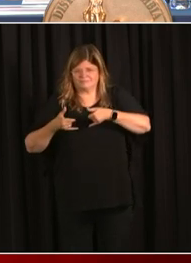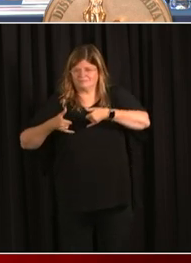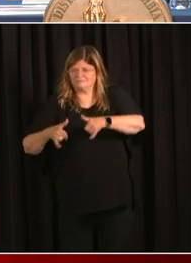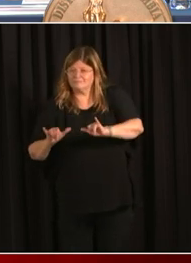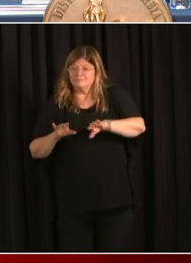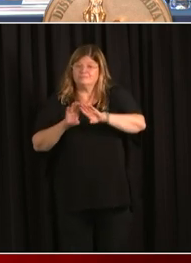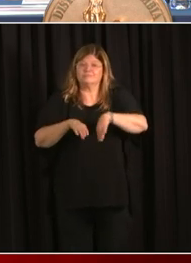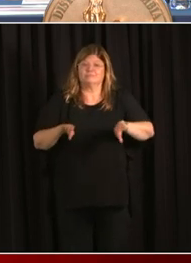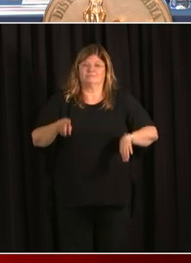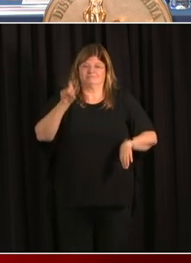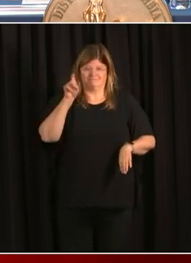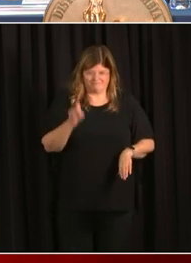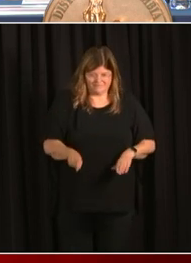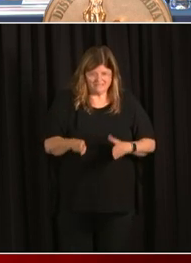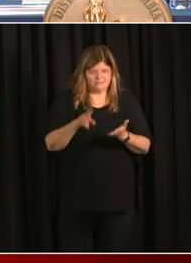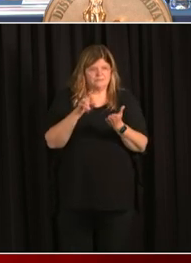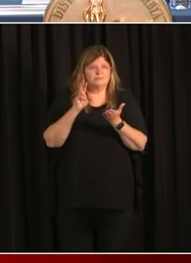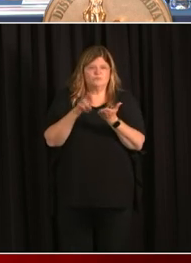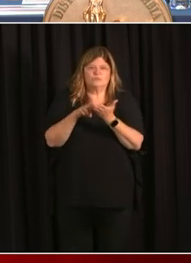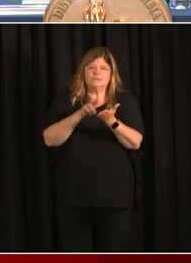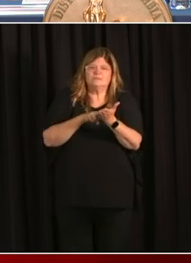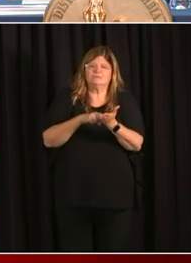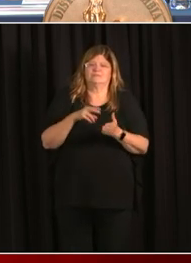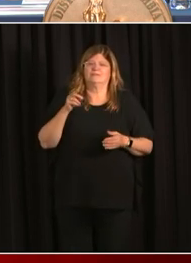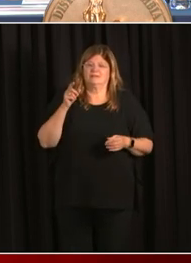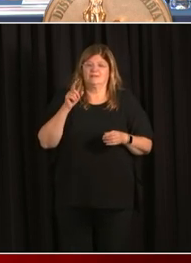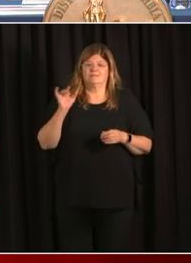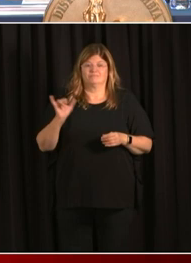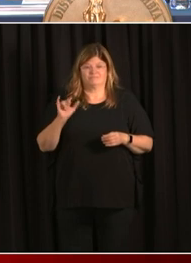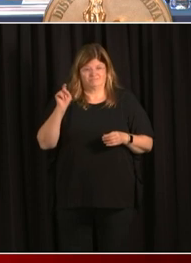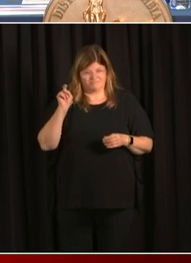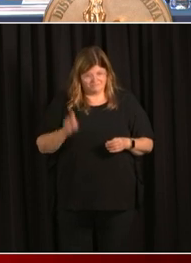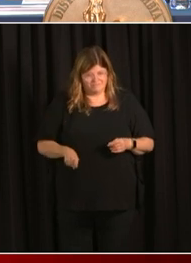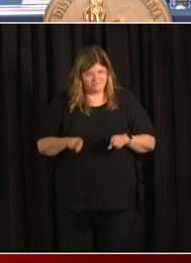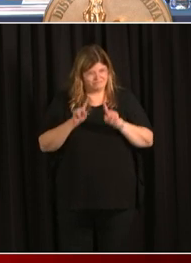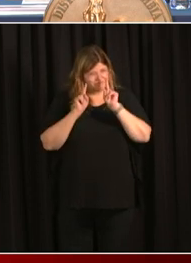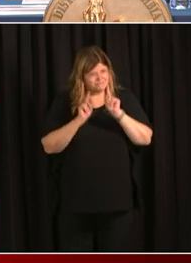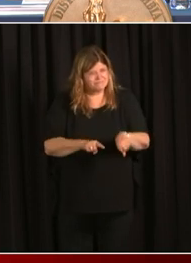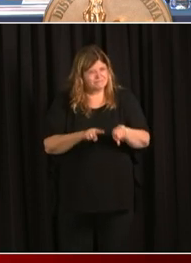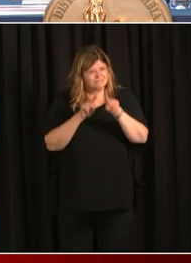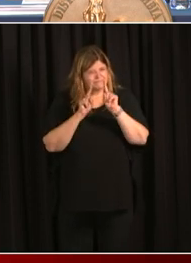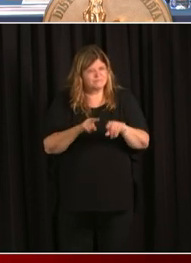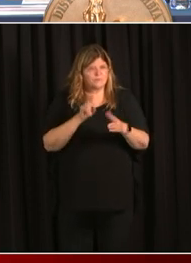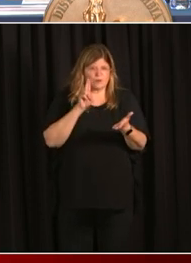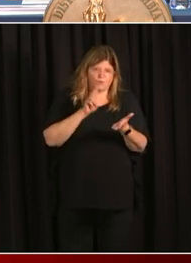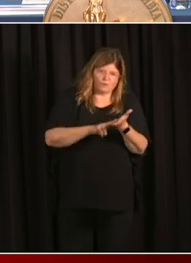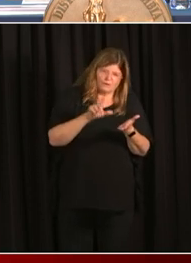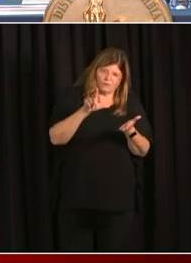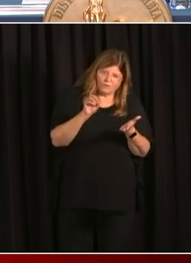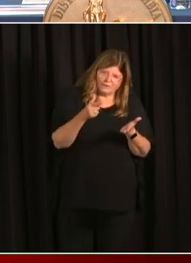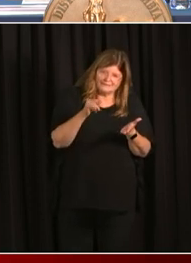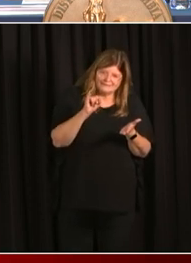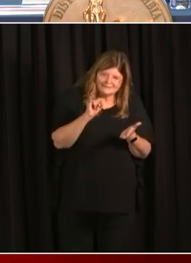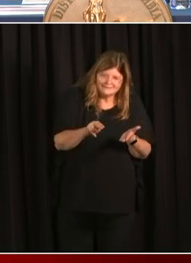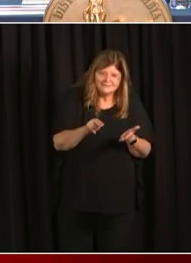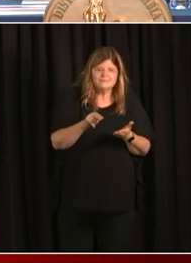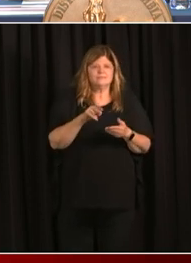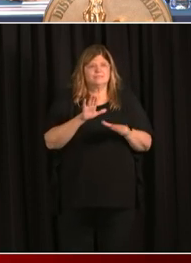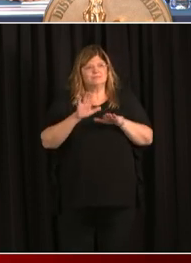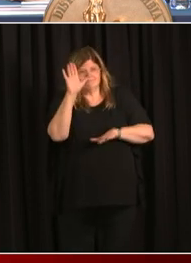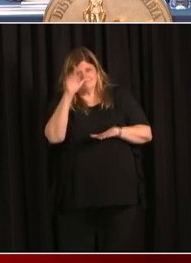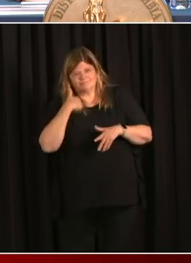to be registered, and we need them to be attending, logging in and attending. So